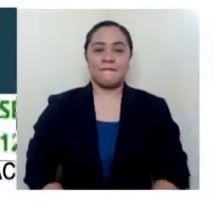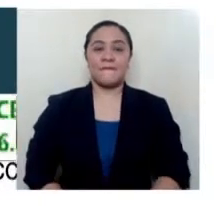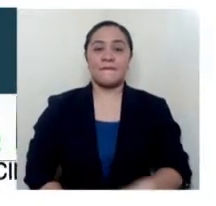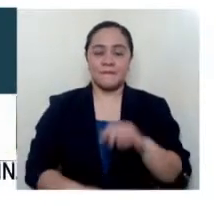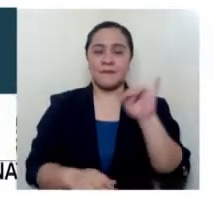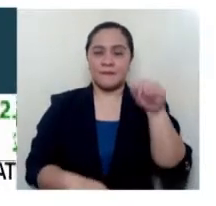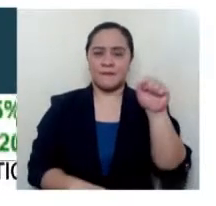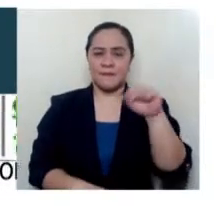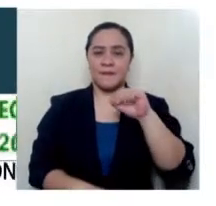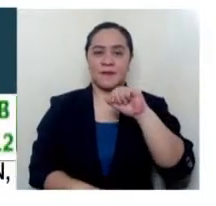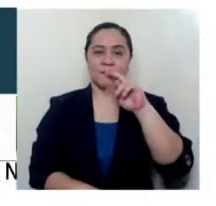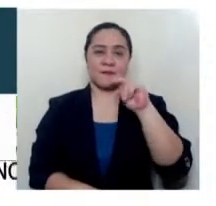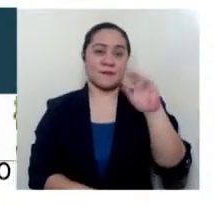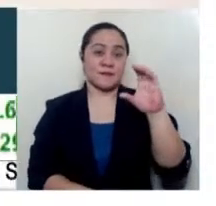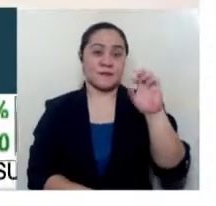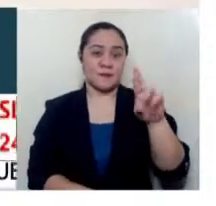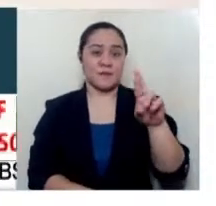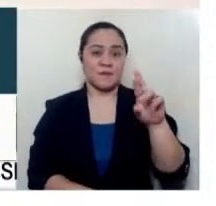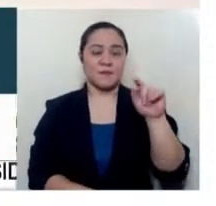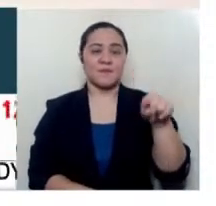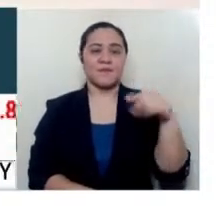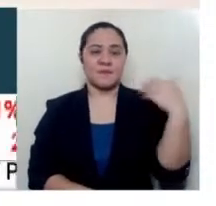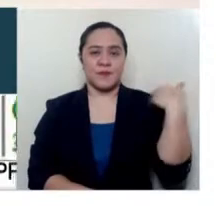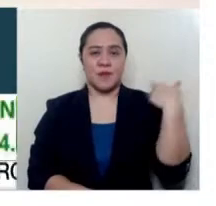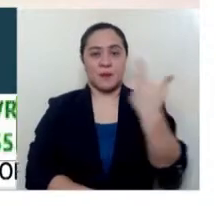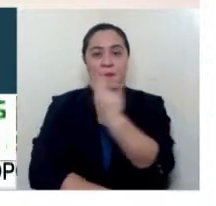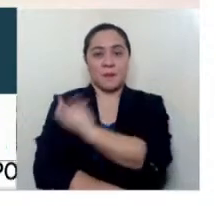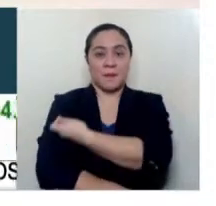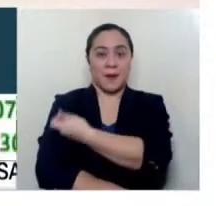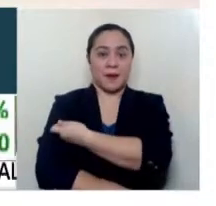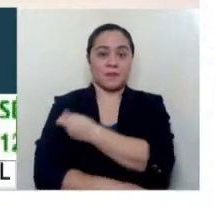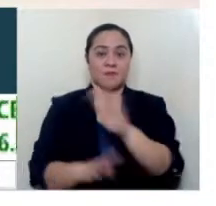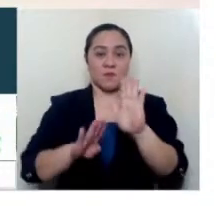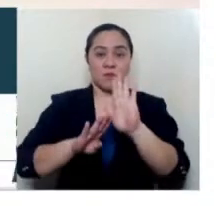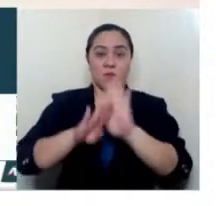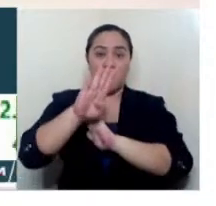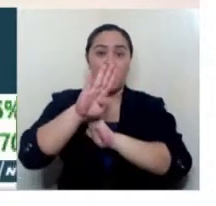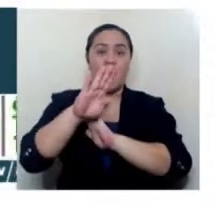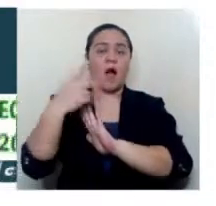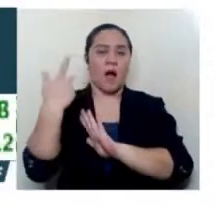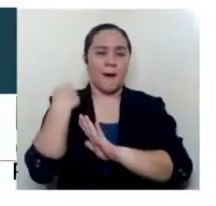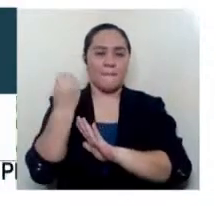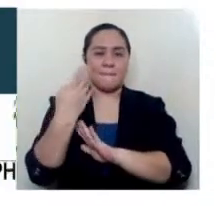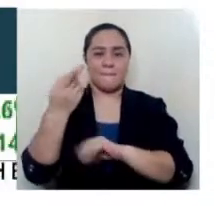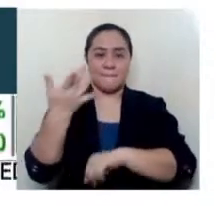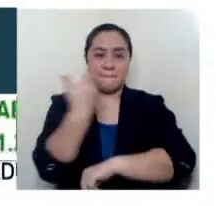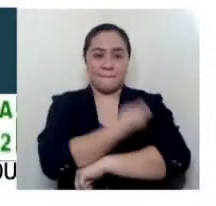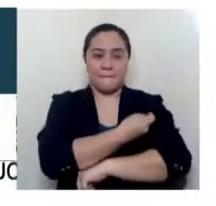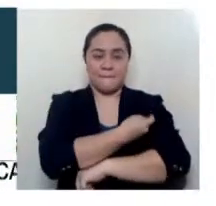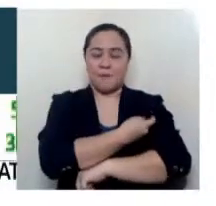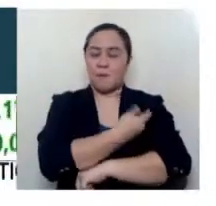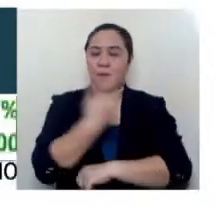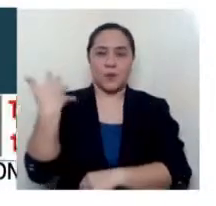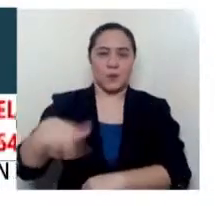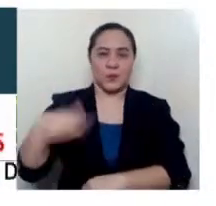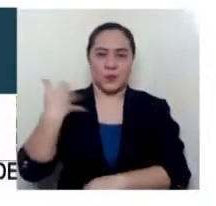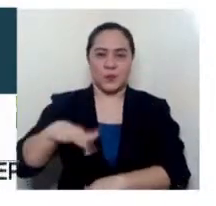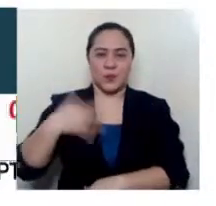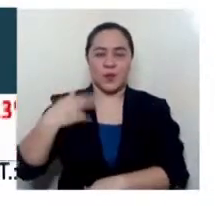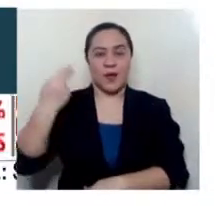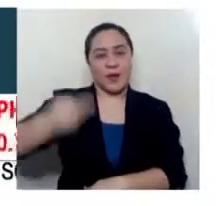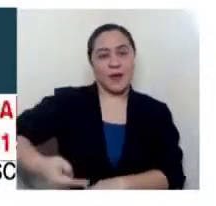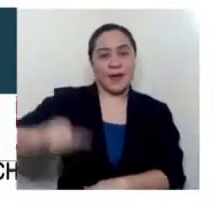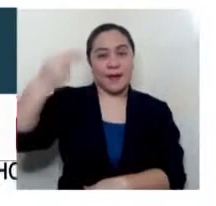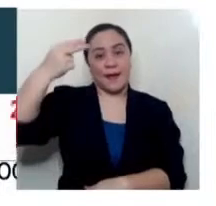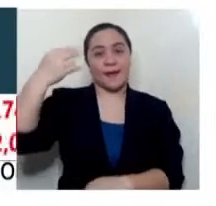Capital Region, we know that the vaccination rate has really, you know, stepped up so fast, no? So we have